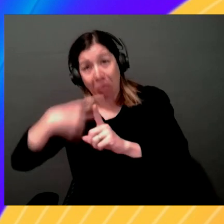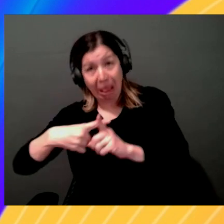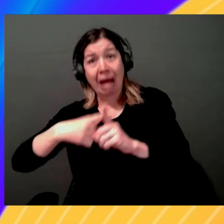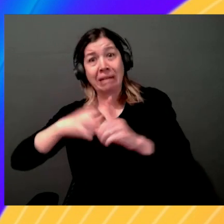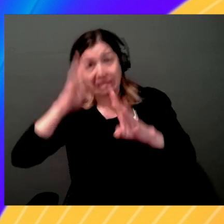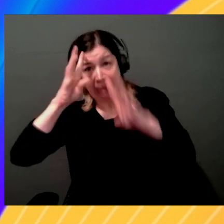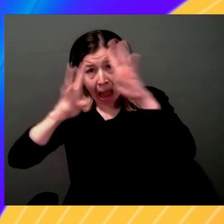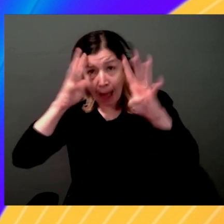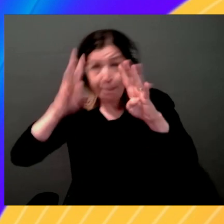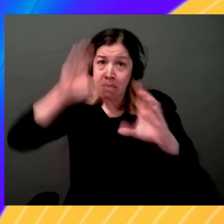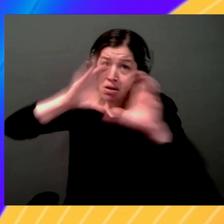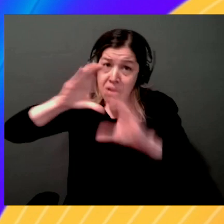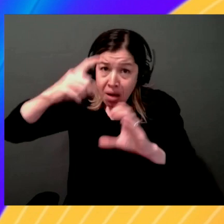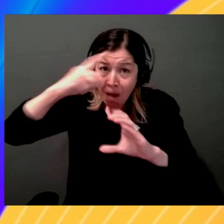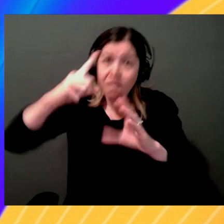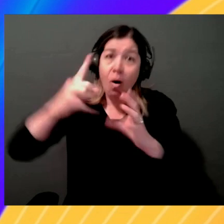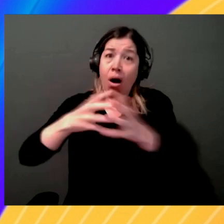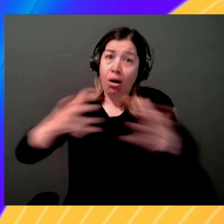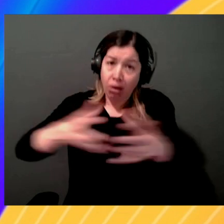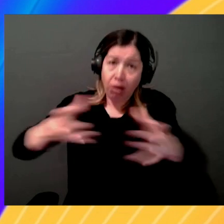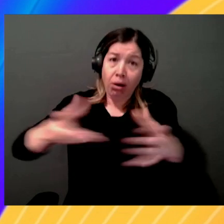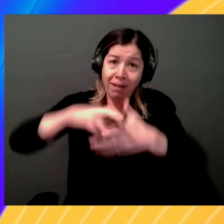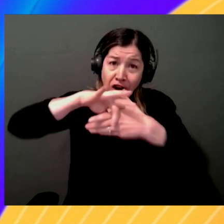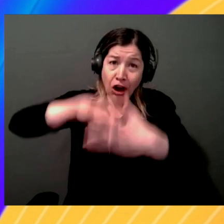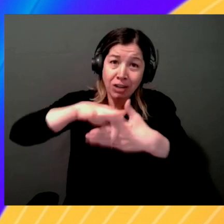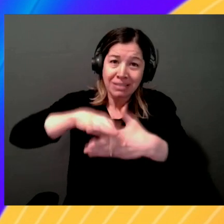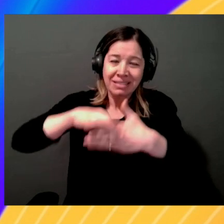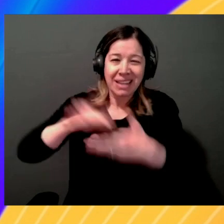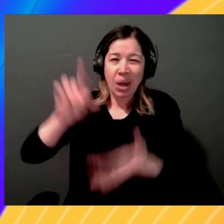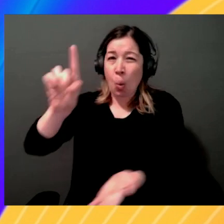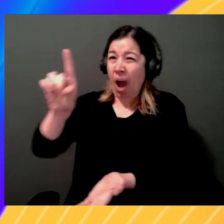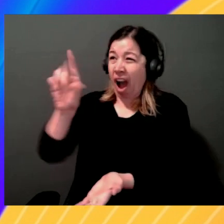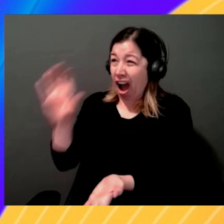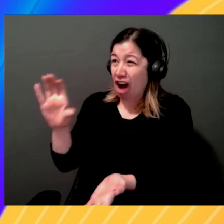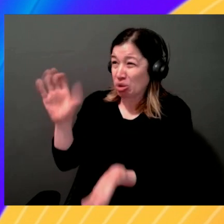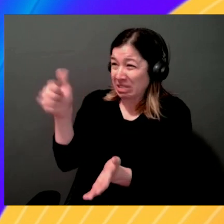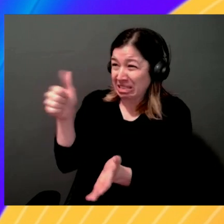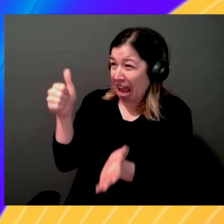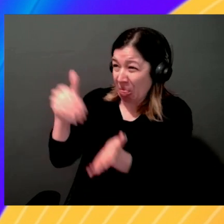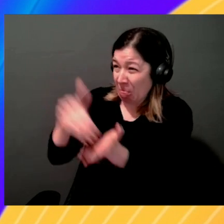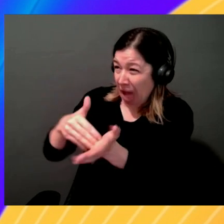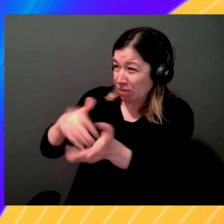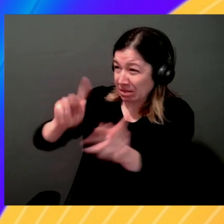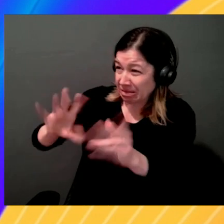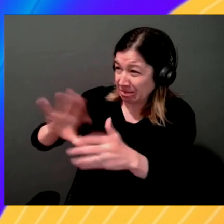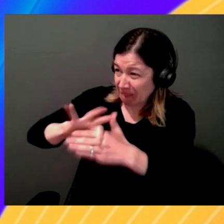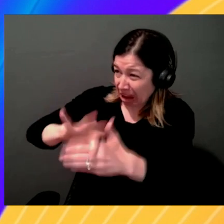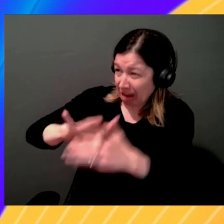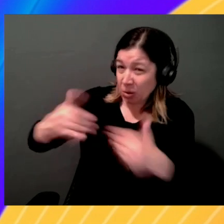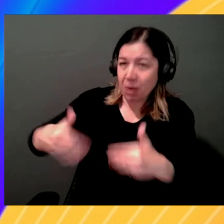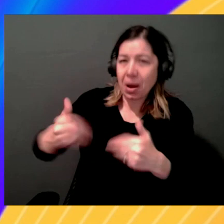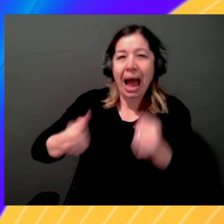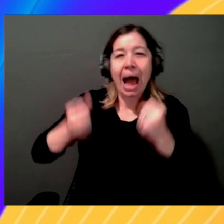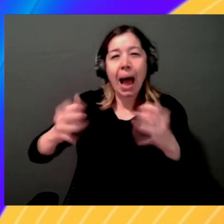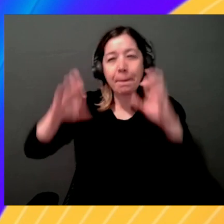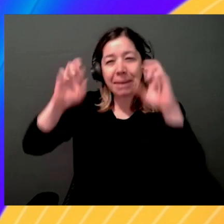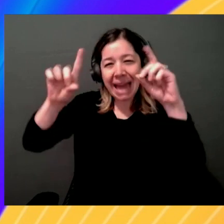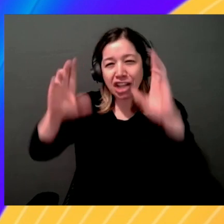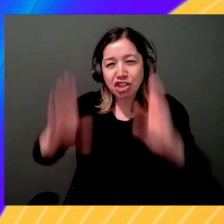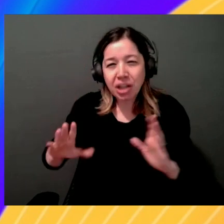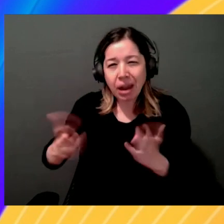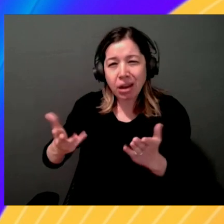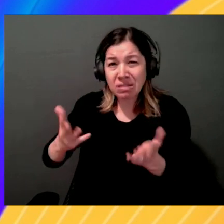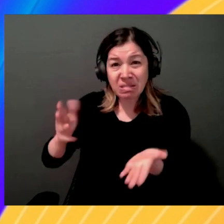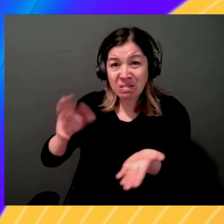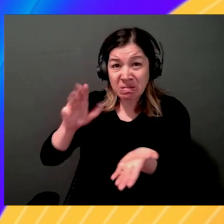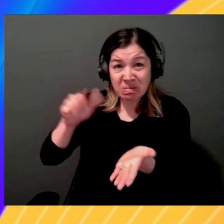pieces of content. How many educators and how many students? Millions at this point, right? So yes. Are there any recipes or